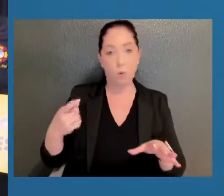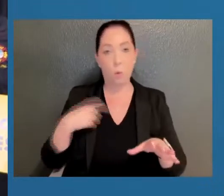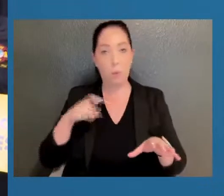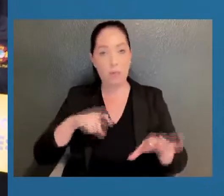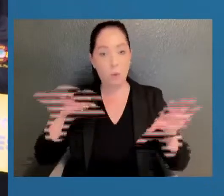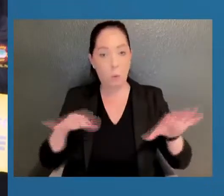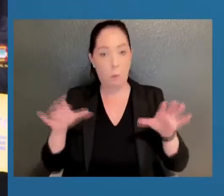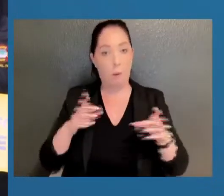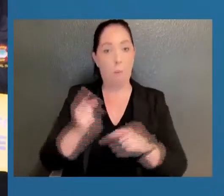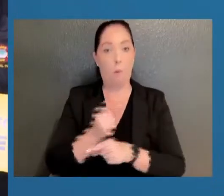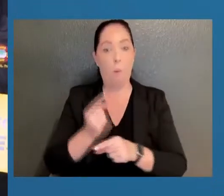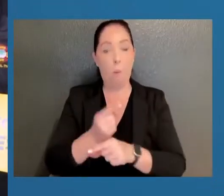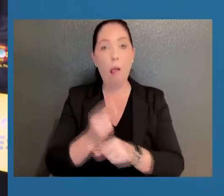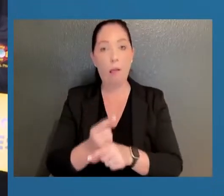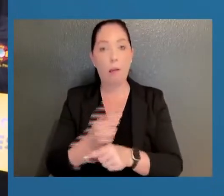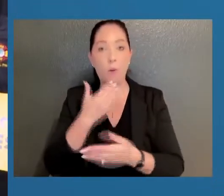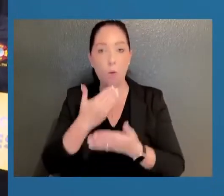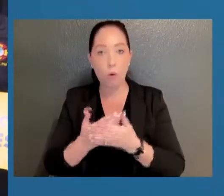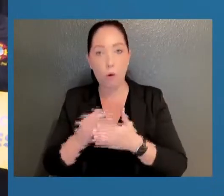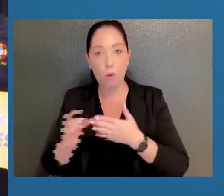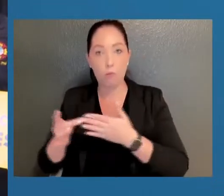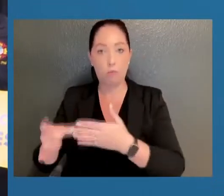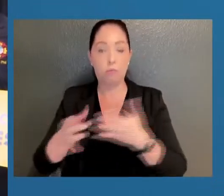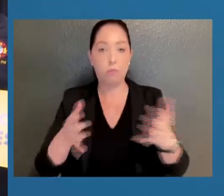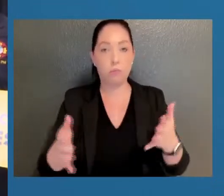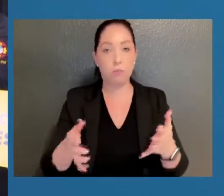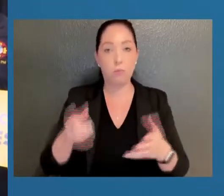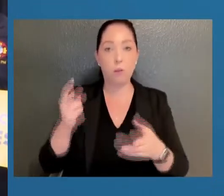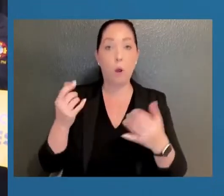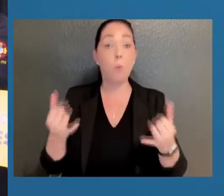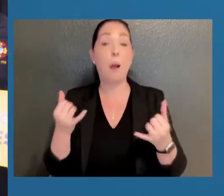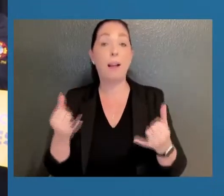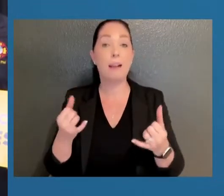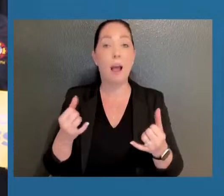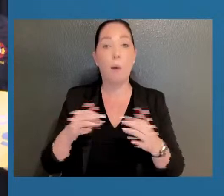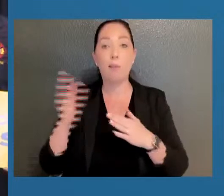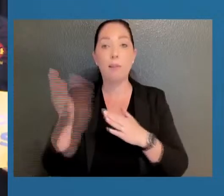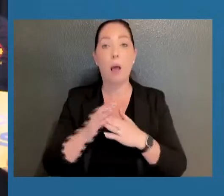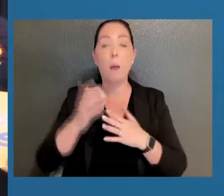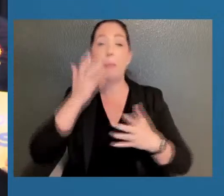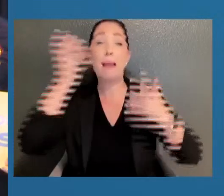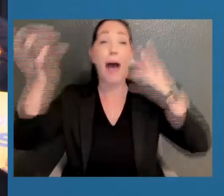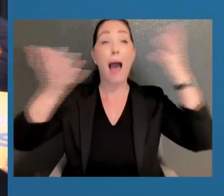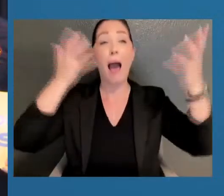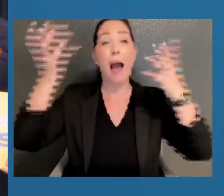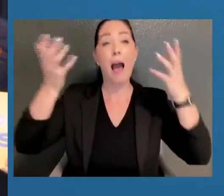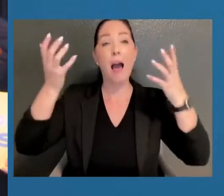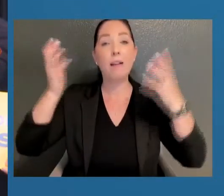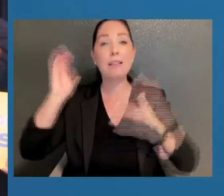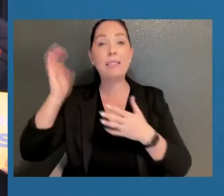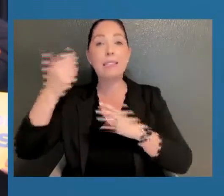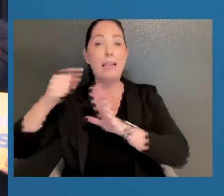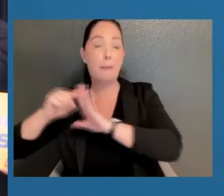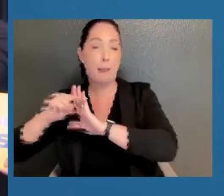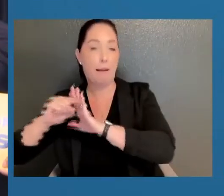respectable. Right now, the loudest mic are those that look like they're in the negative.